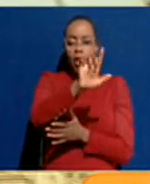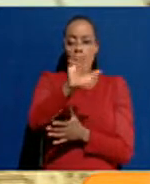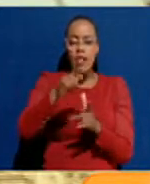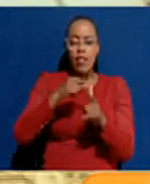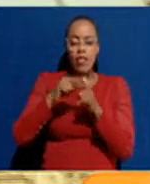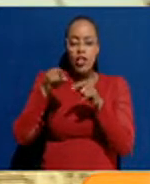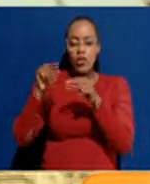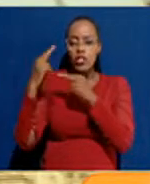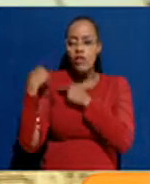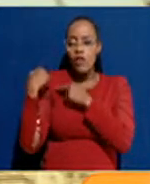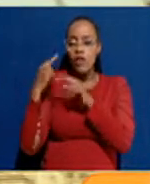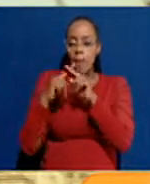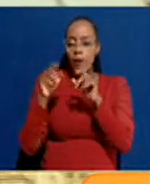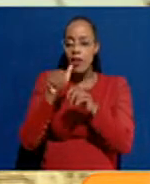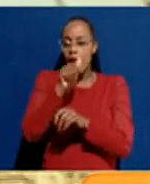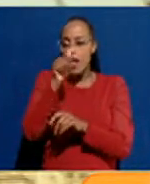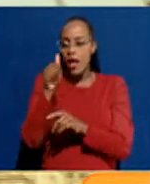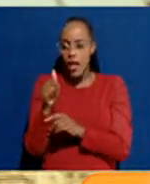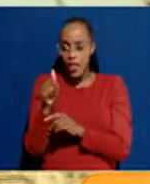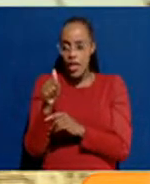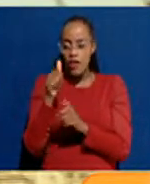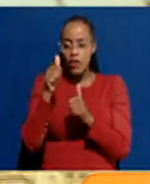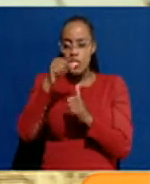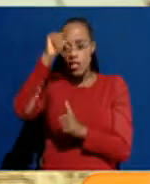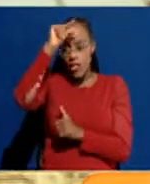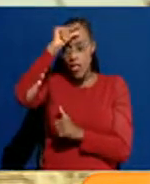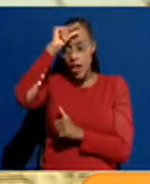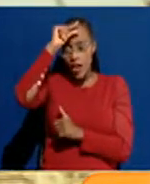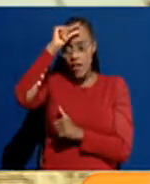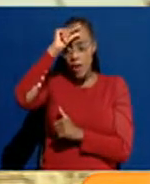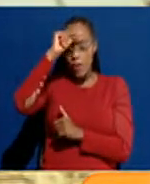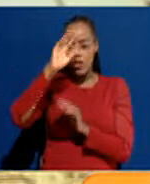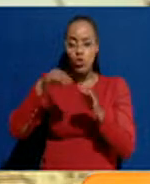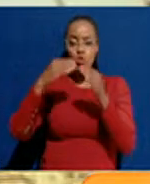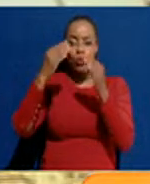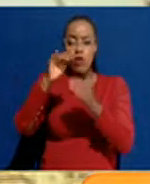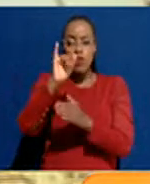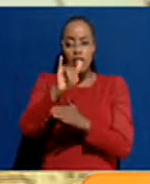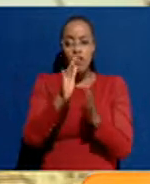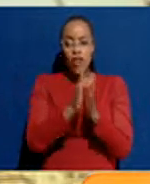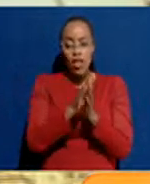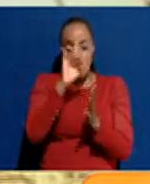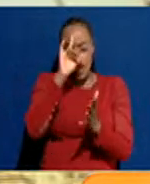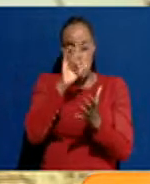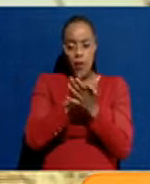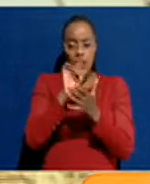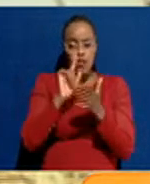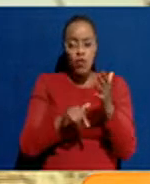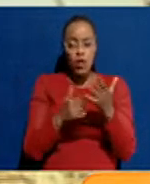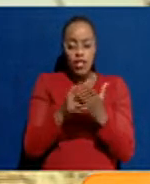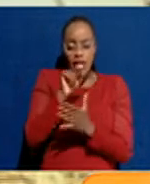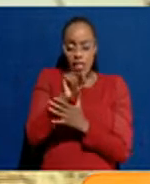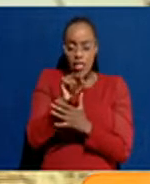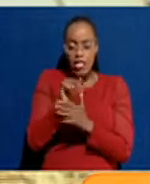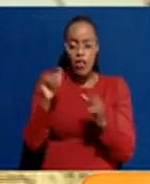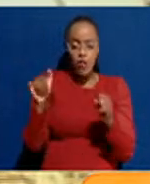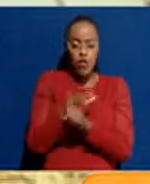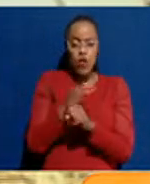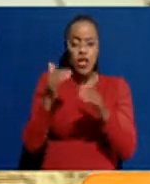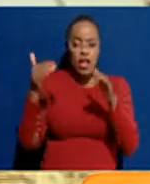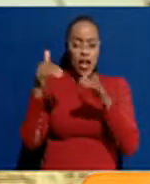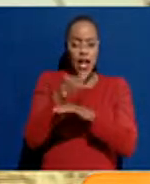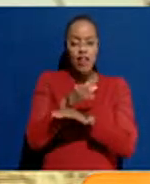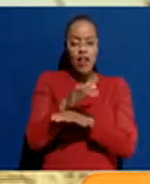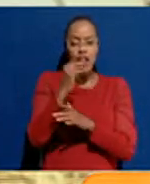the cost. Okay. But if it's under last mile, it's the government which has actually provided that. Mm-hmm. And I do believe that that one is fully covered. I think